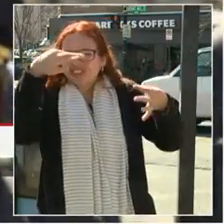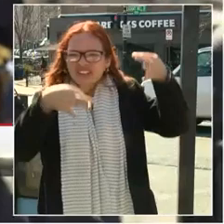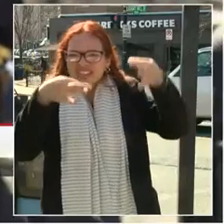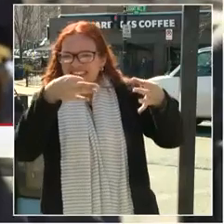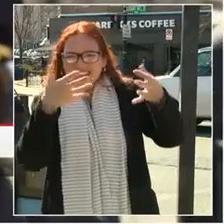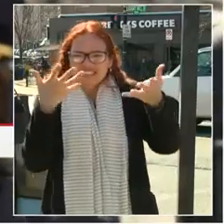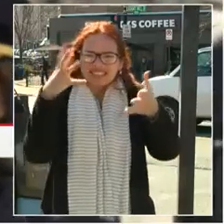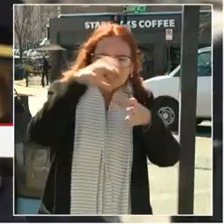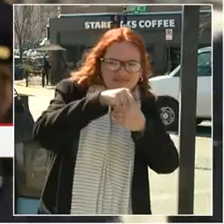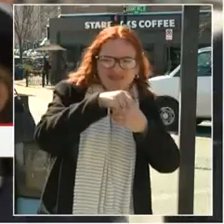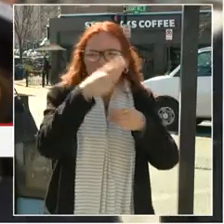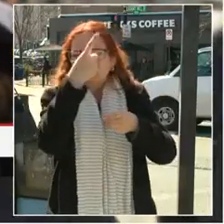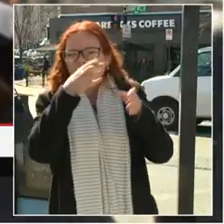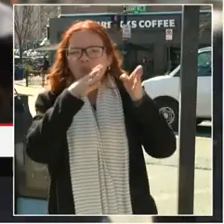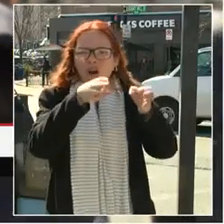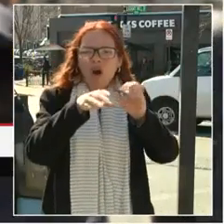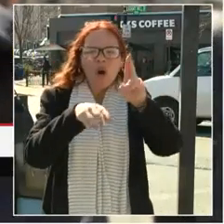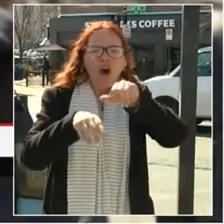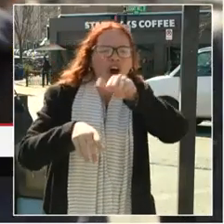Well,